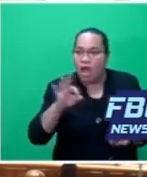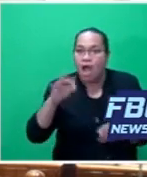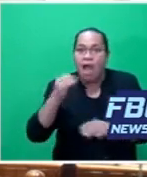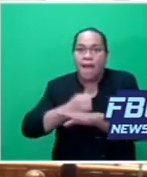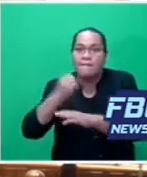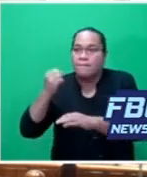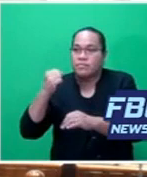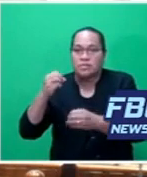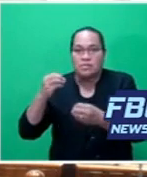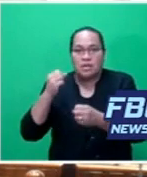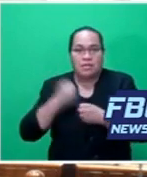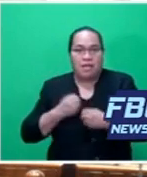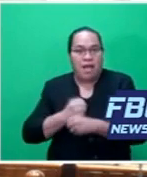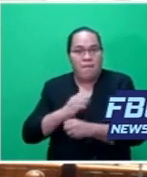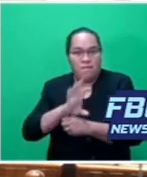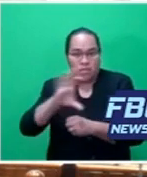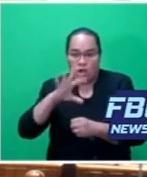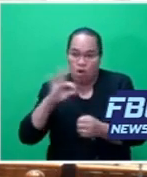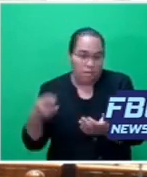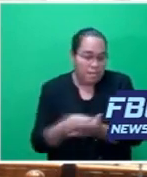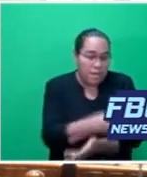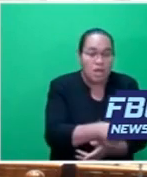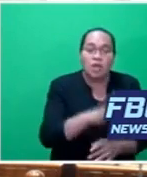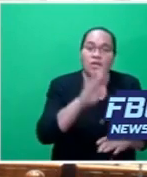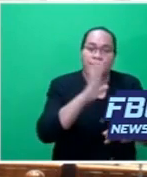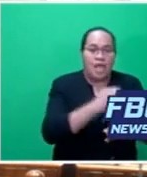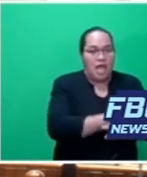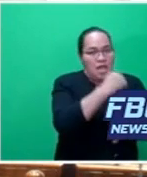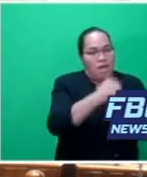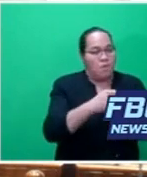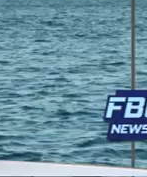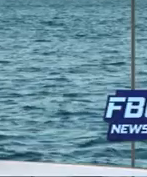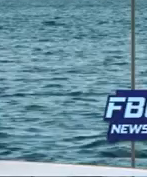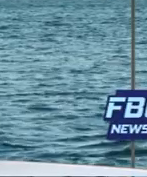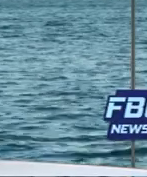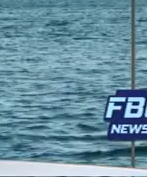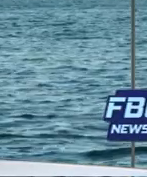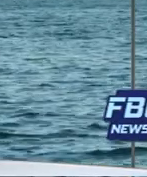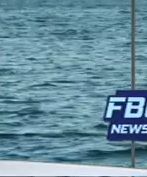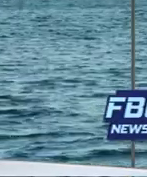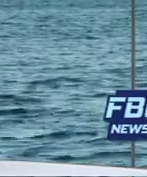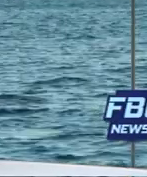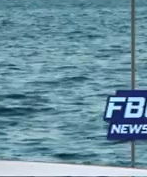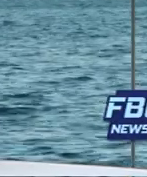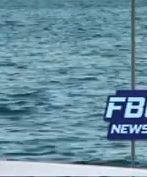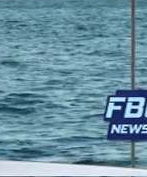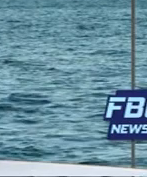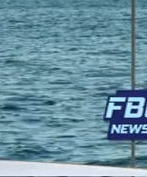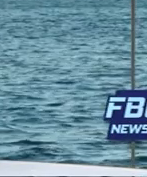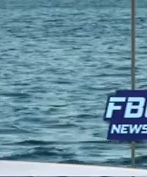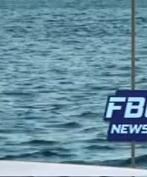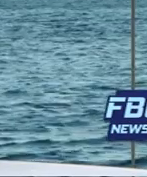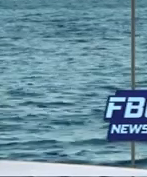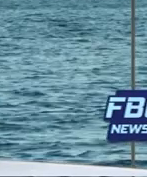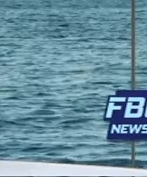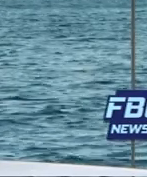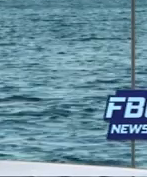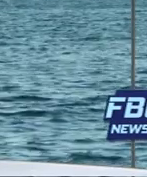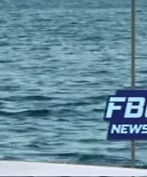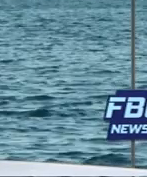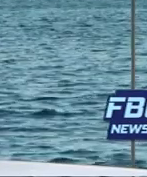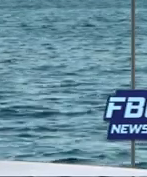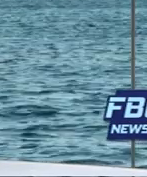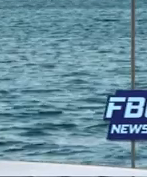during self-quarantine, government will provide $100 in relief. National Federation Party leader Professor